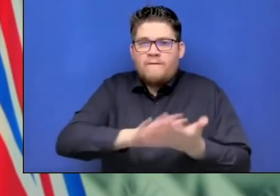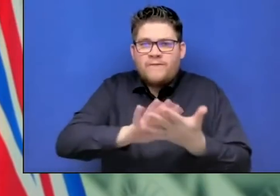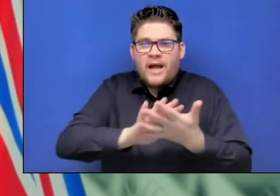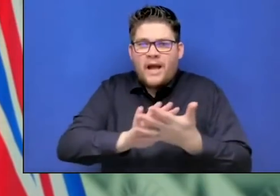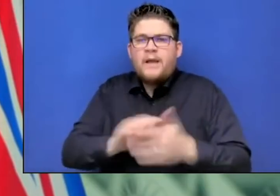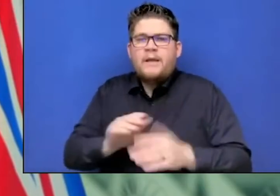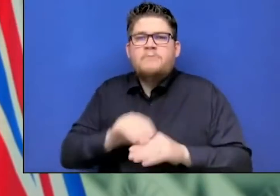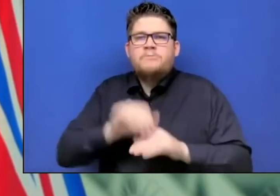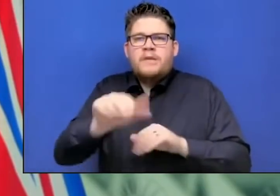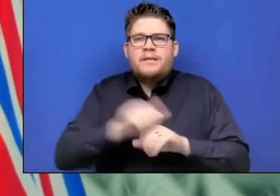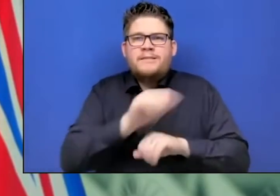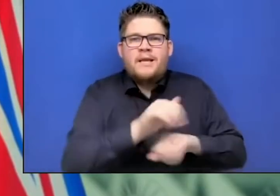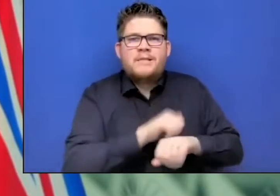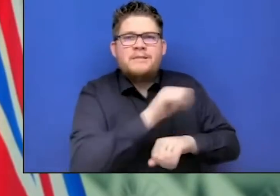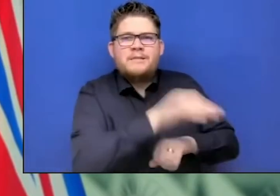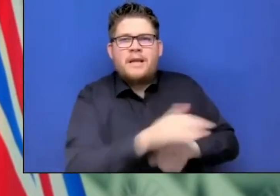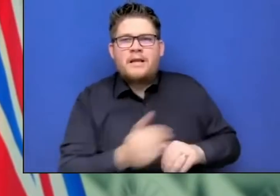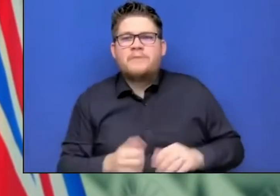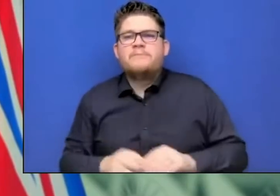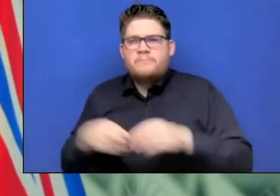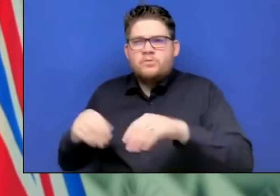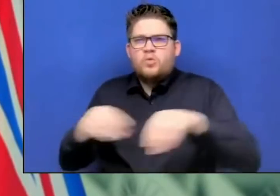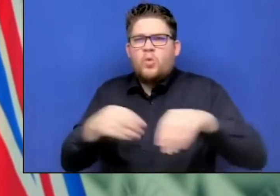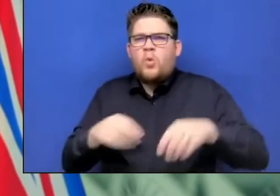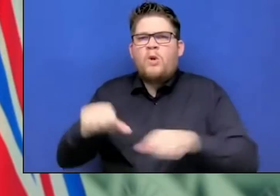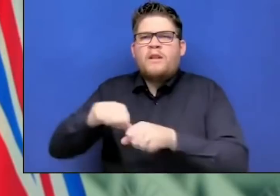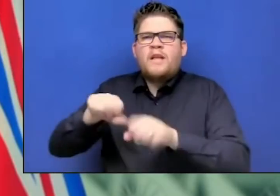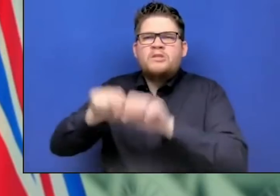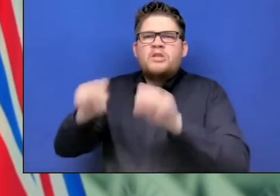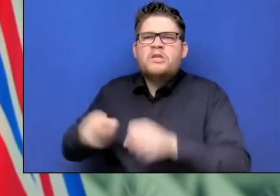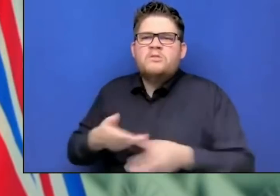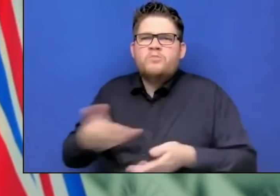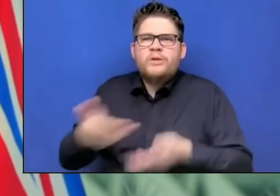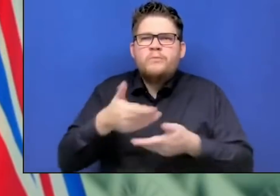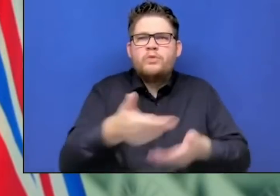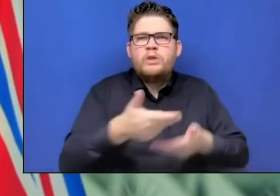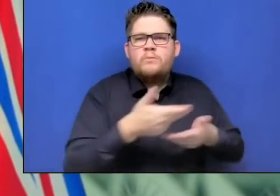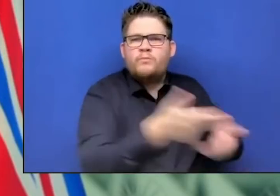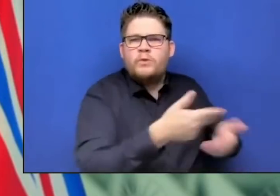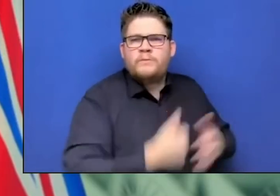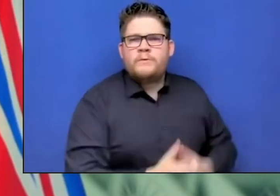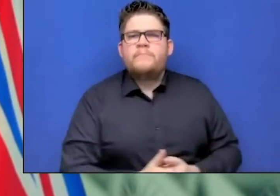from elsewhere to their retail locations. Thank you.